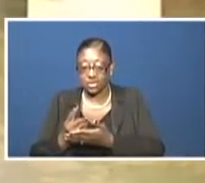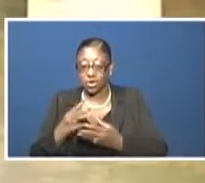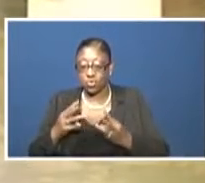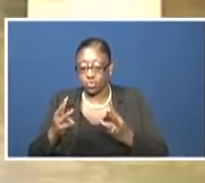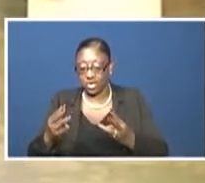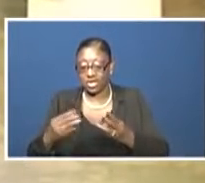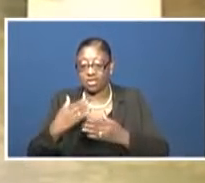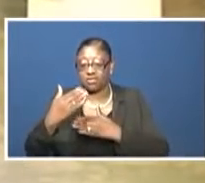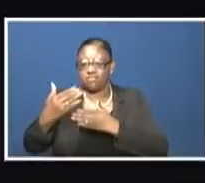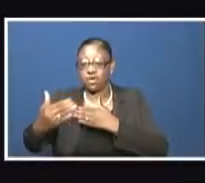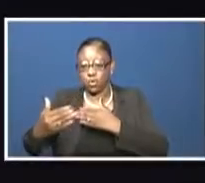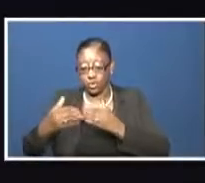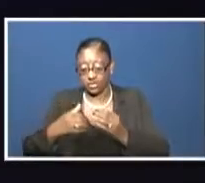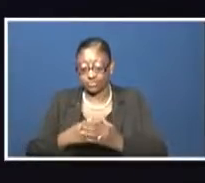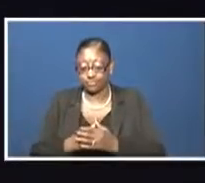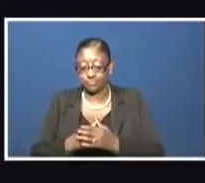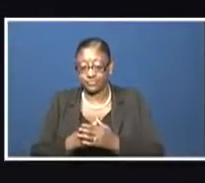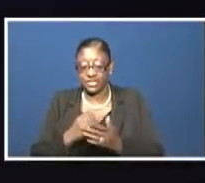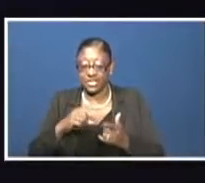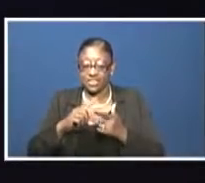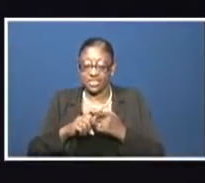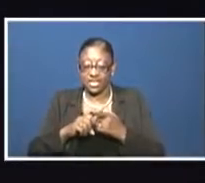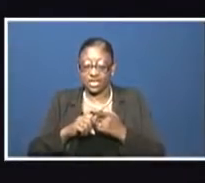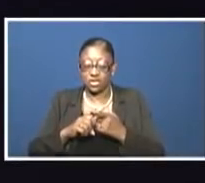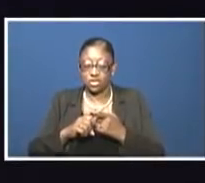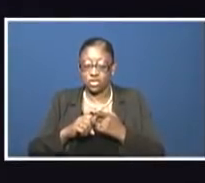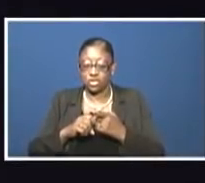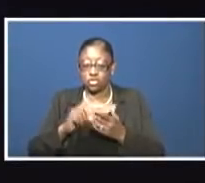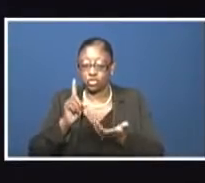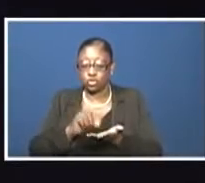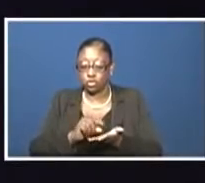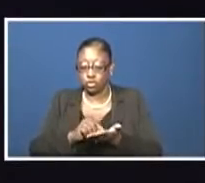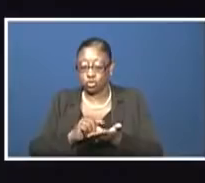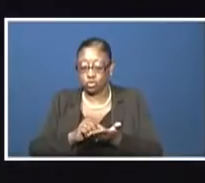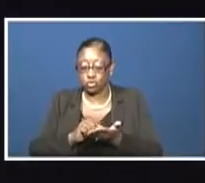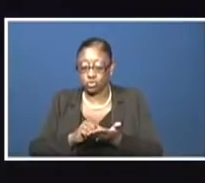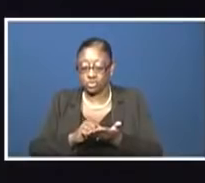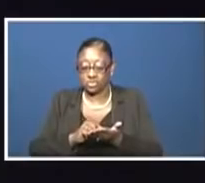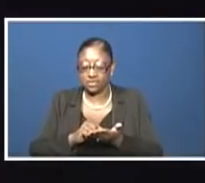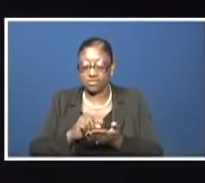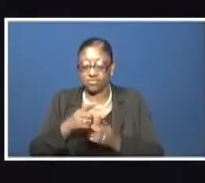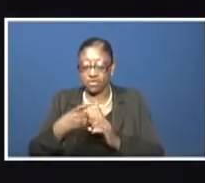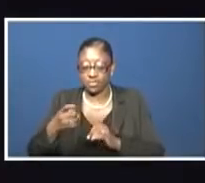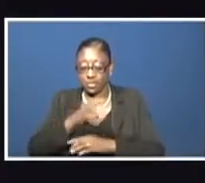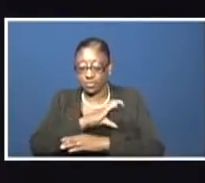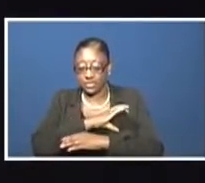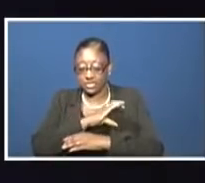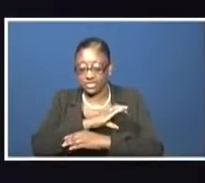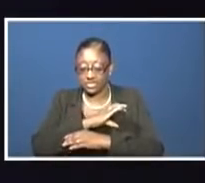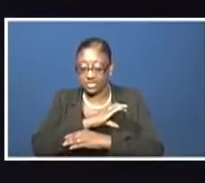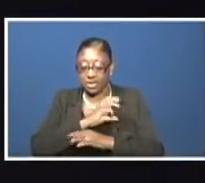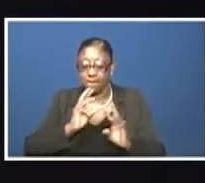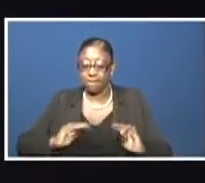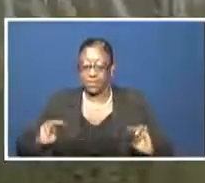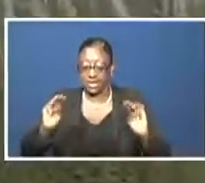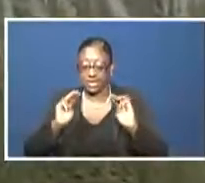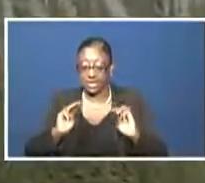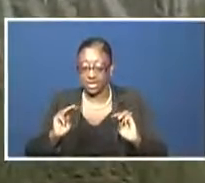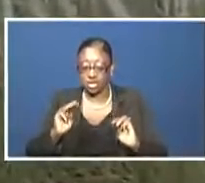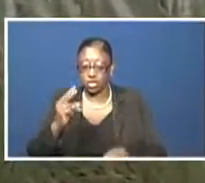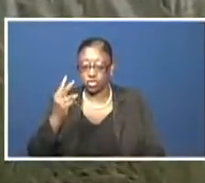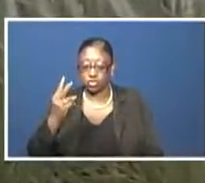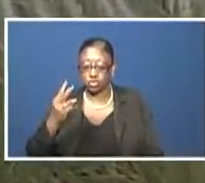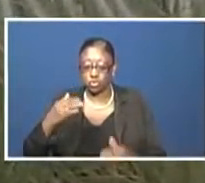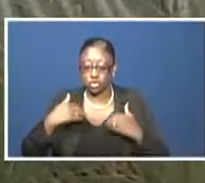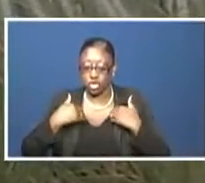forward. Turning now to news from the police, a Monday morning traffic fatality claiming the life of two young